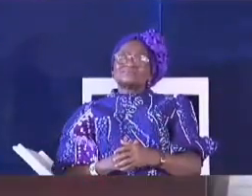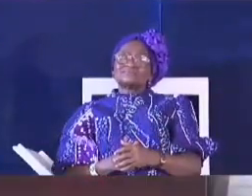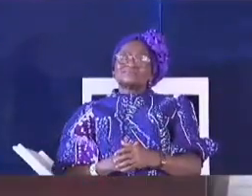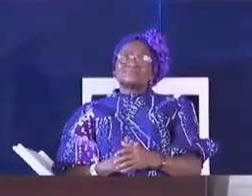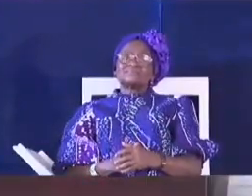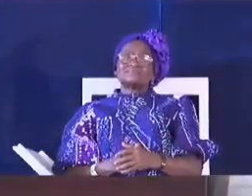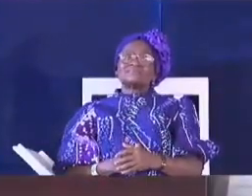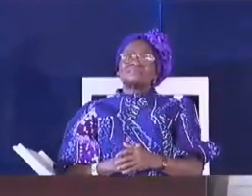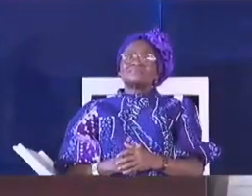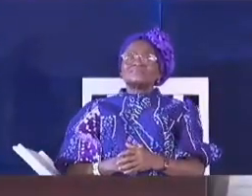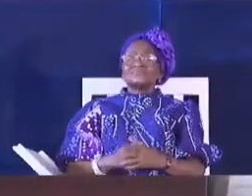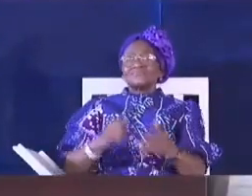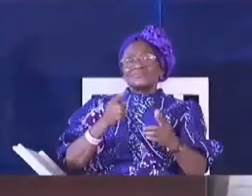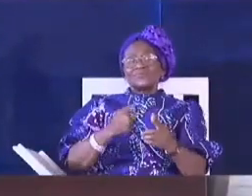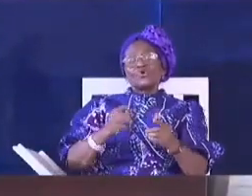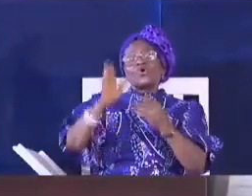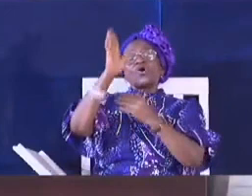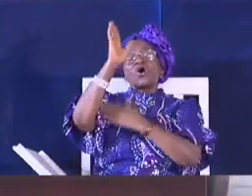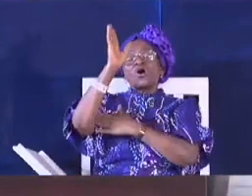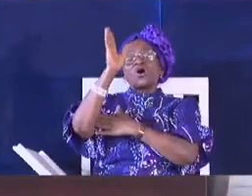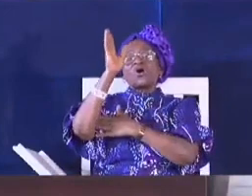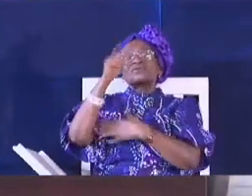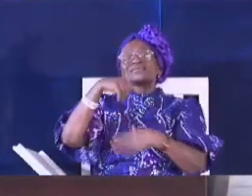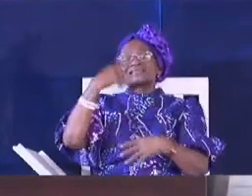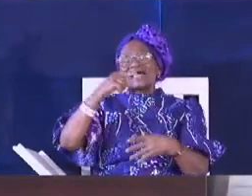First thing God said to